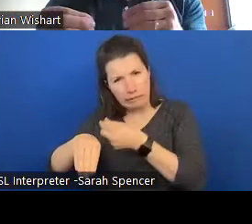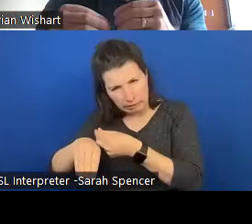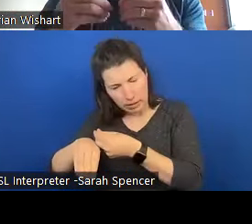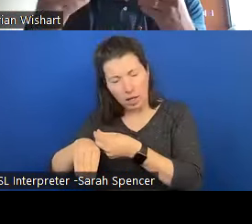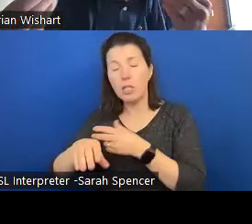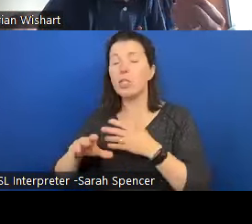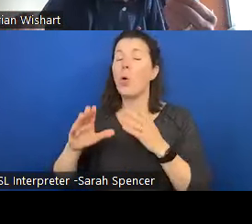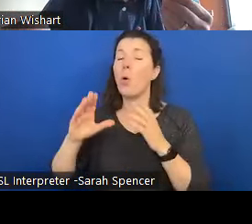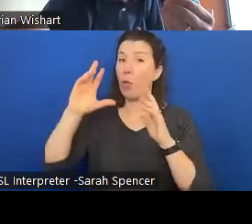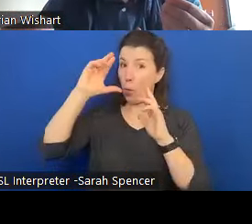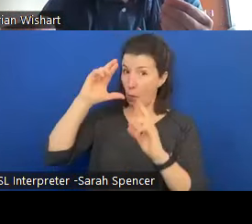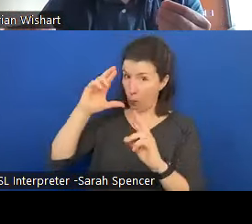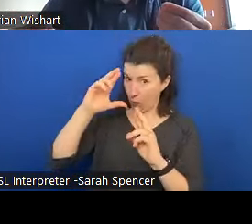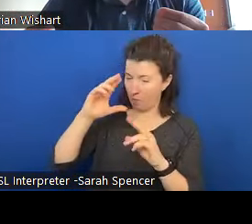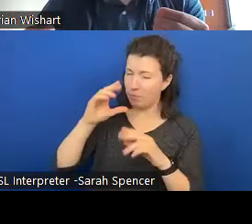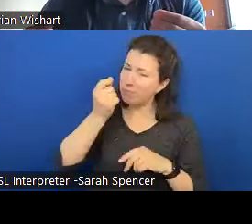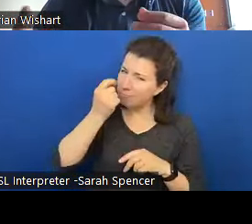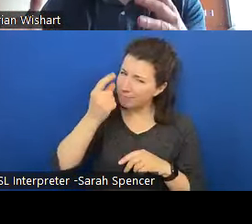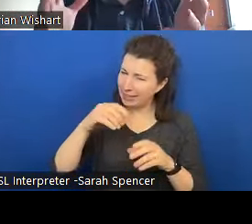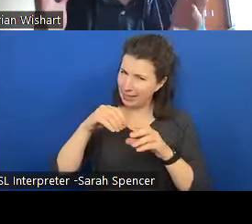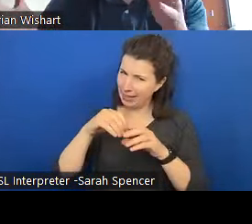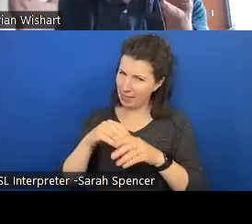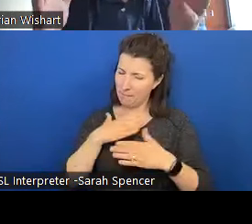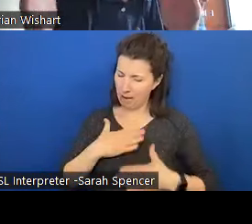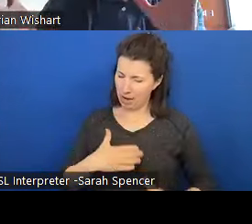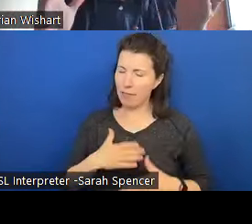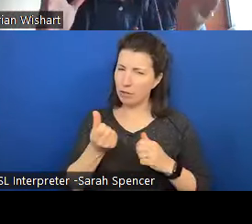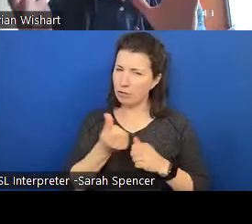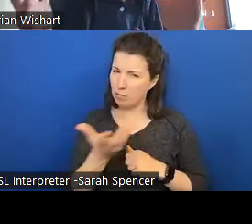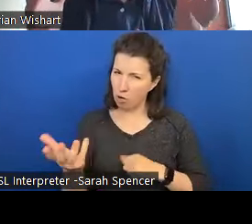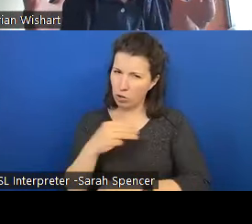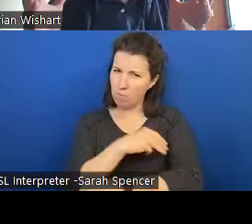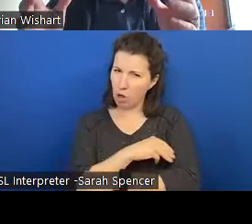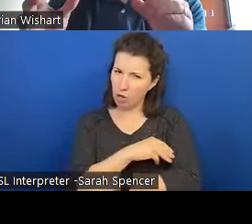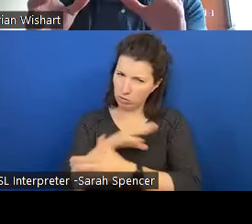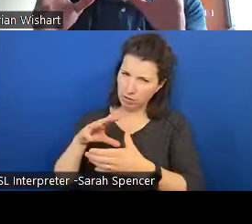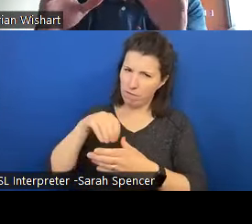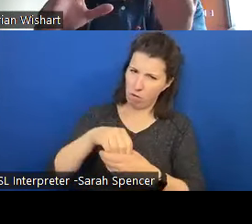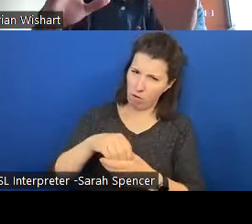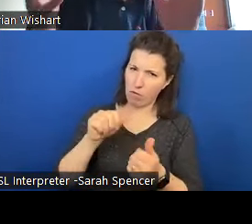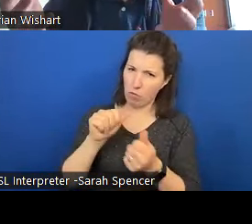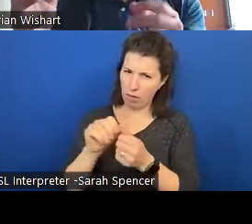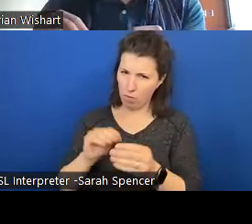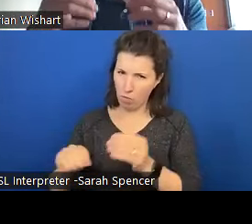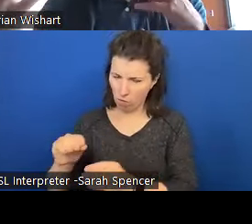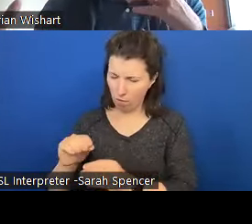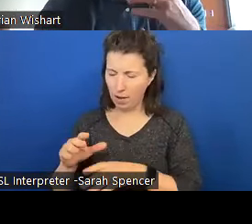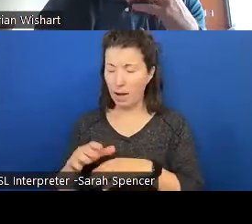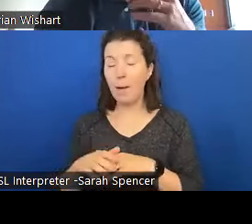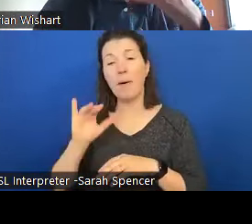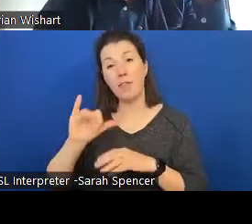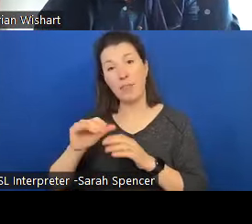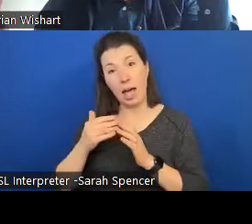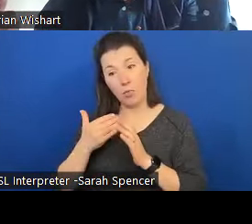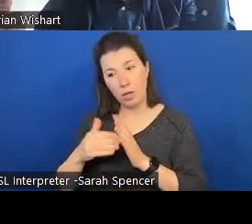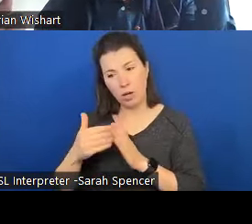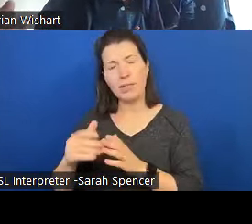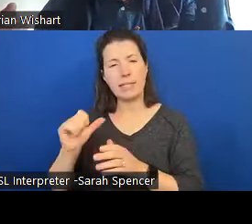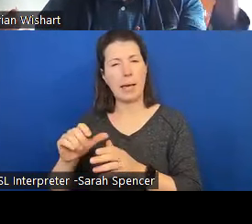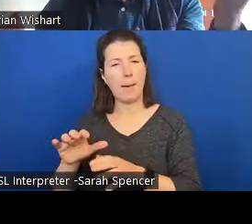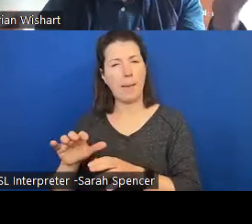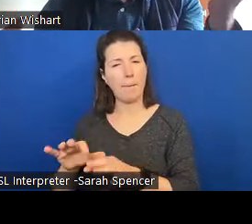multiple muscles that do really every motion we have with some slight variation, but that redundancy can pick up that slack.